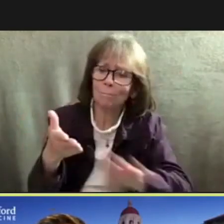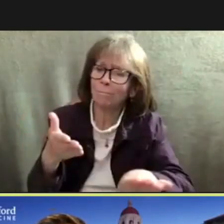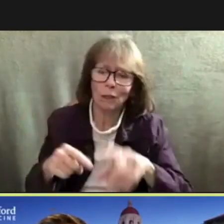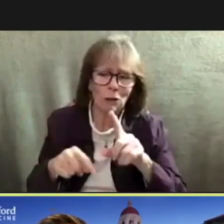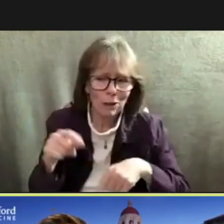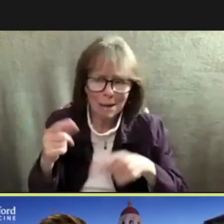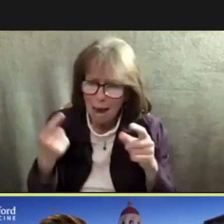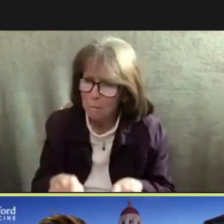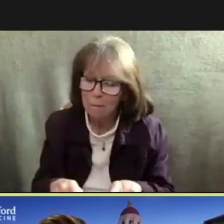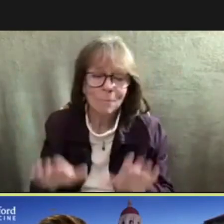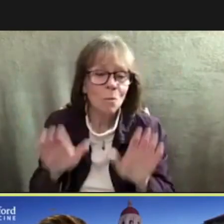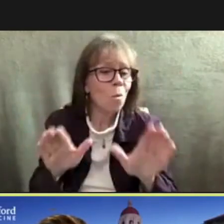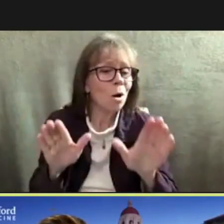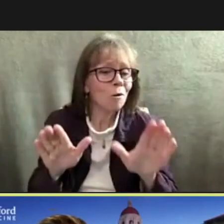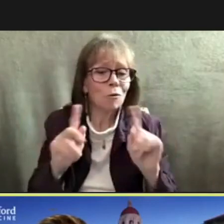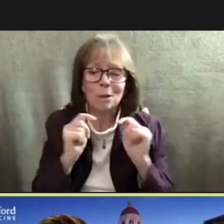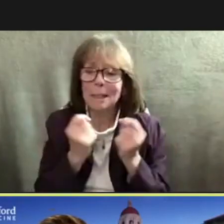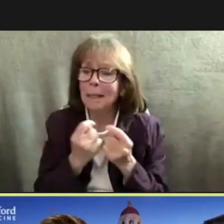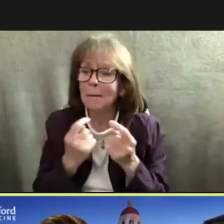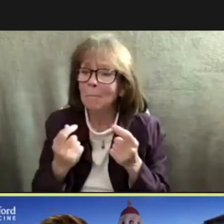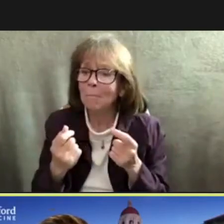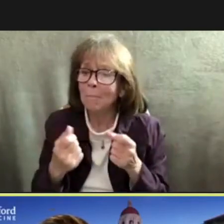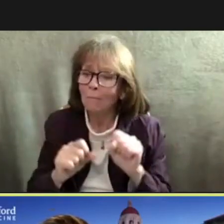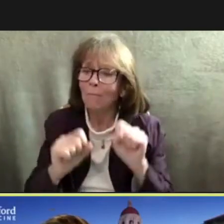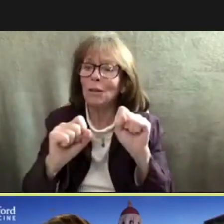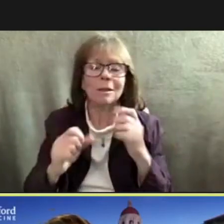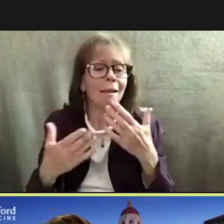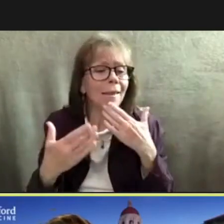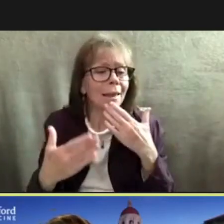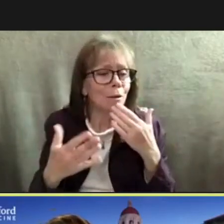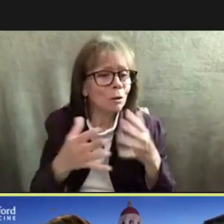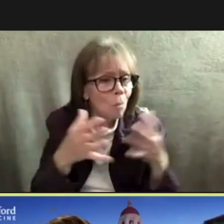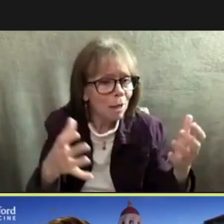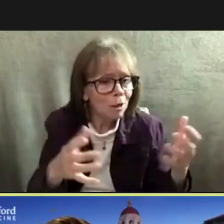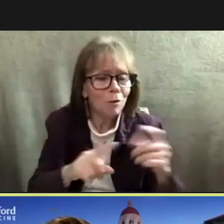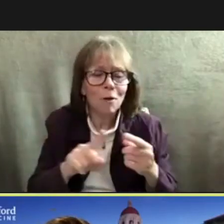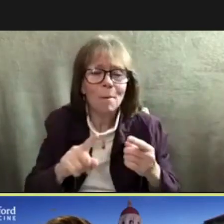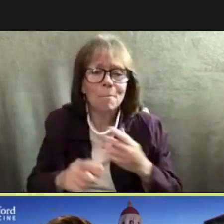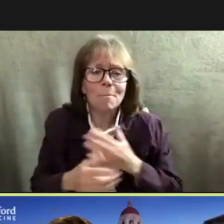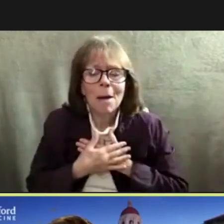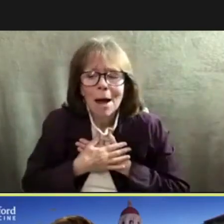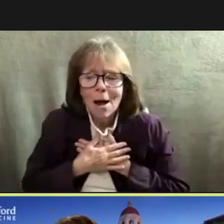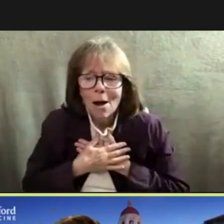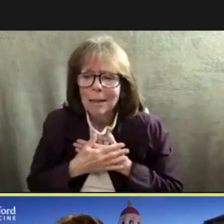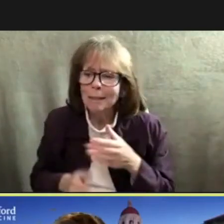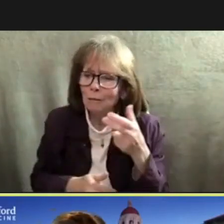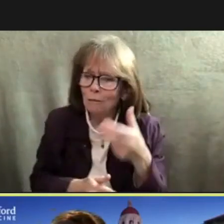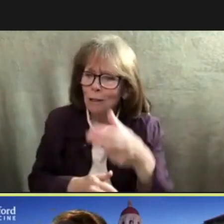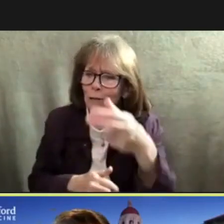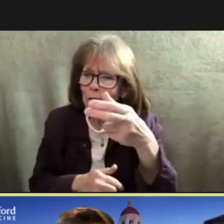A wonderful team effort. Thank you so much from the bottom of my heart. Cheers.